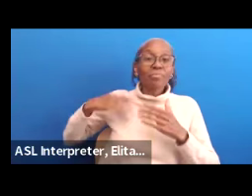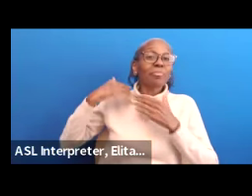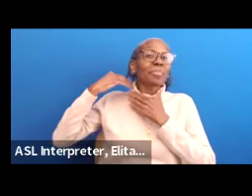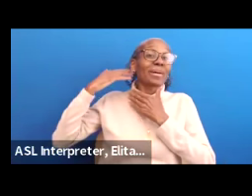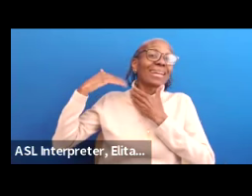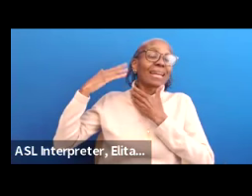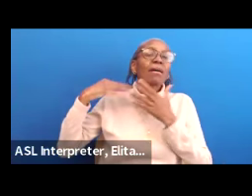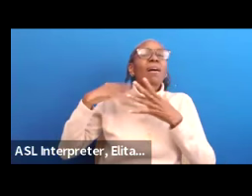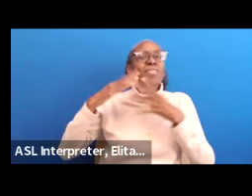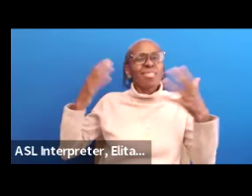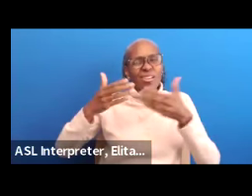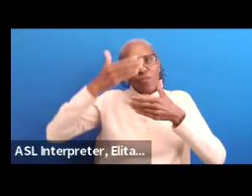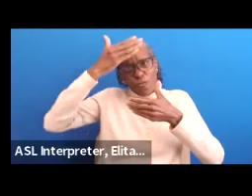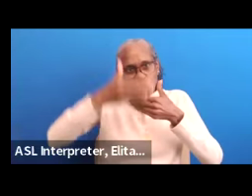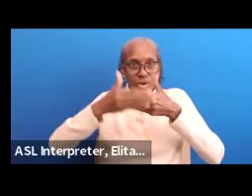they get a lot of